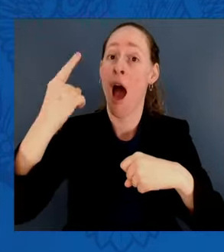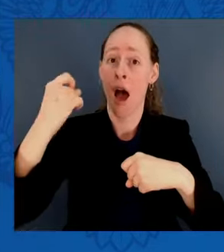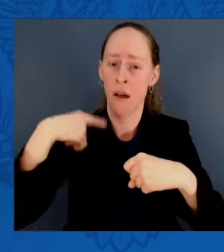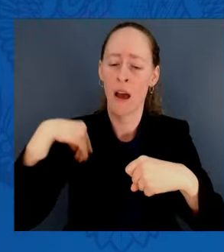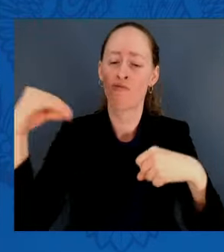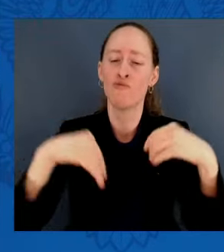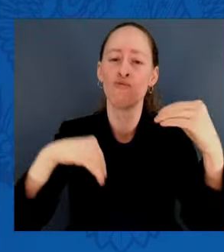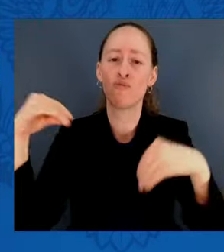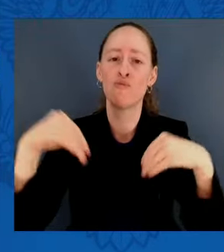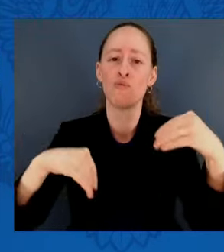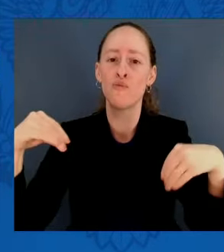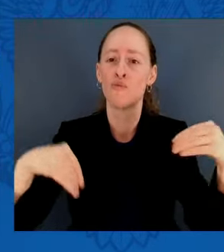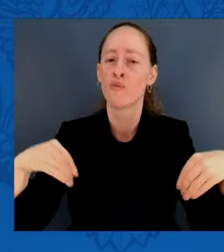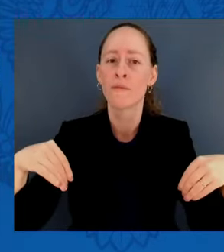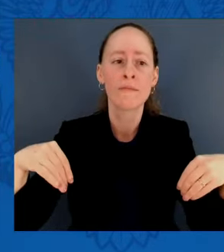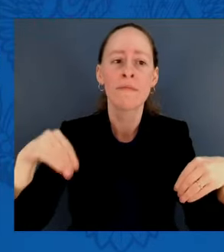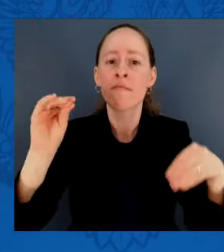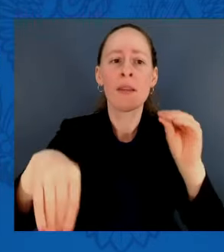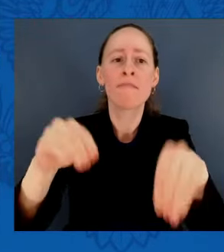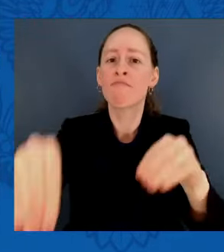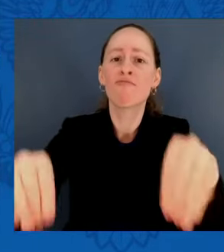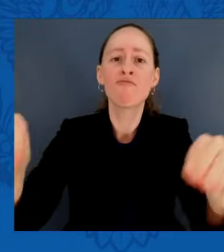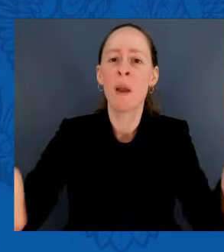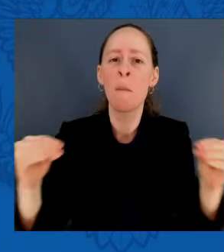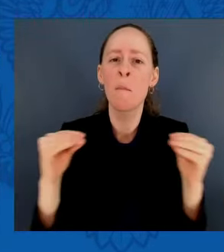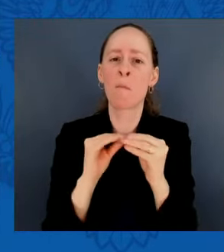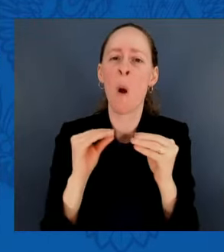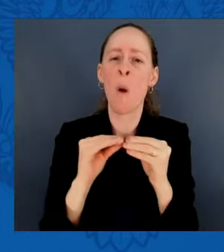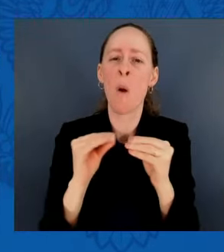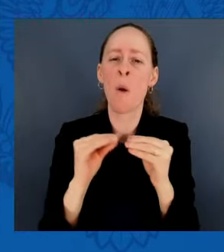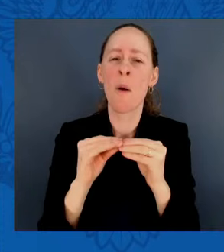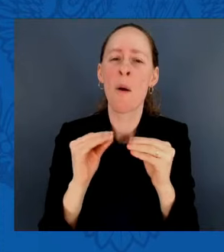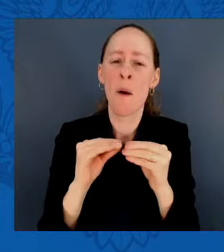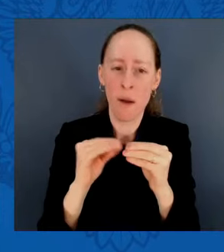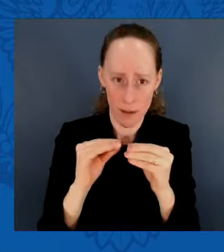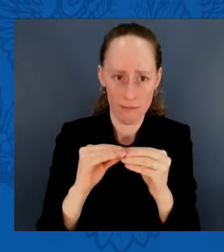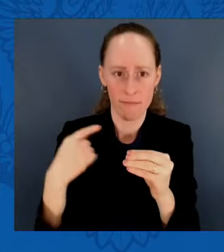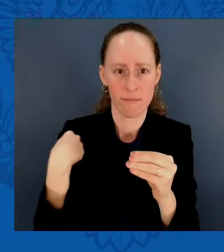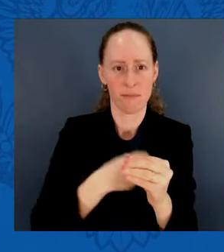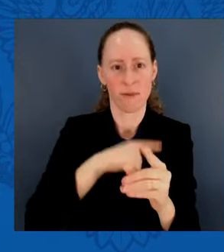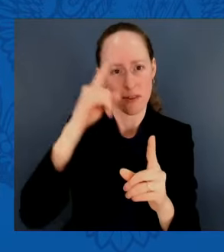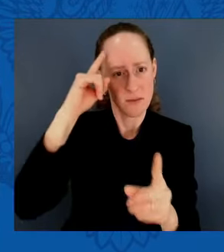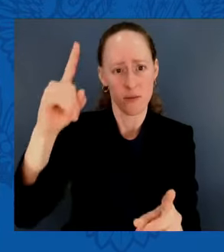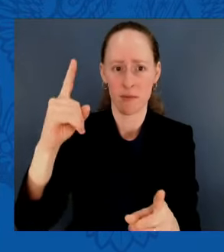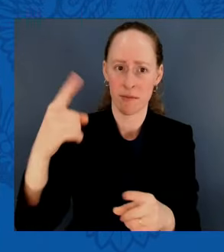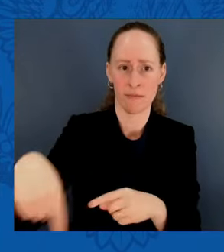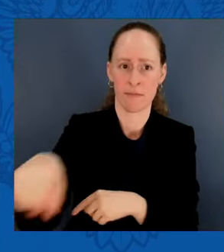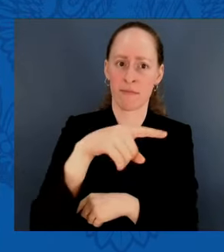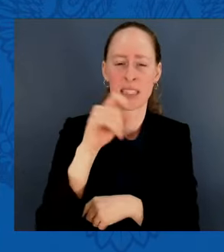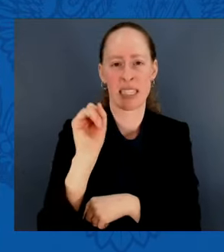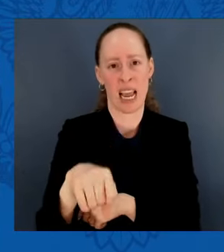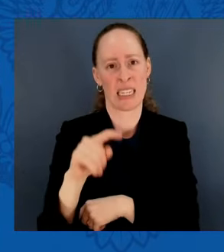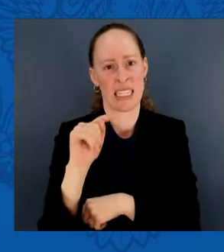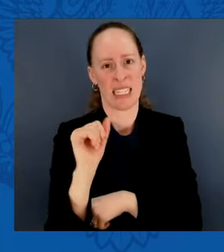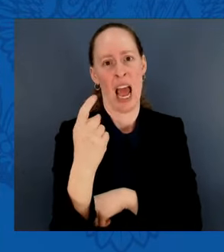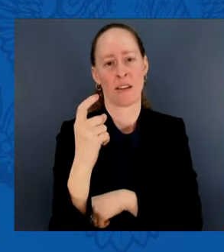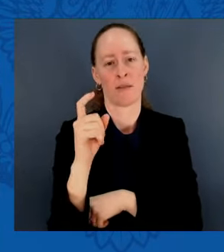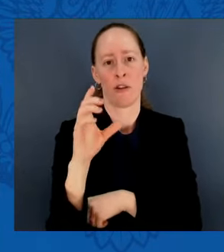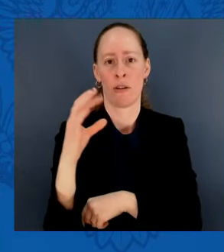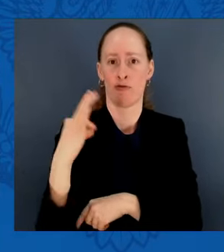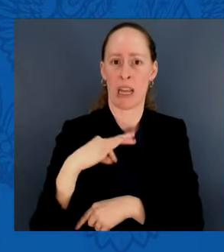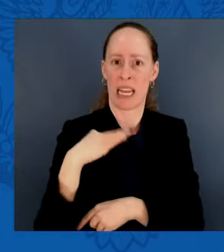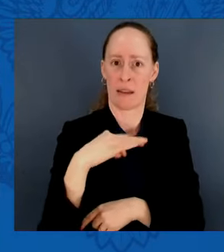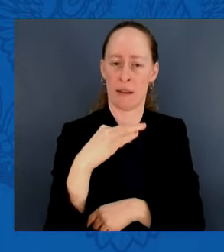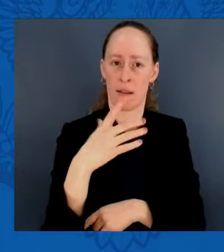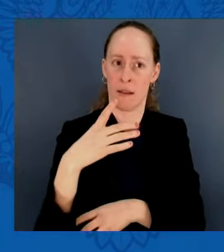per year reduce health care costs for millions of working families. That tax credit expires next year. I want to make that